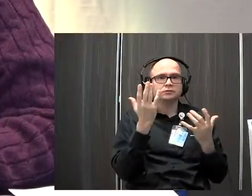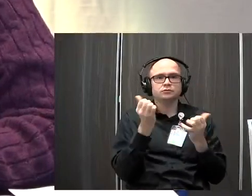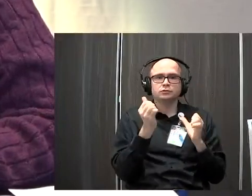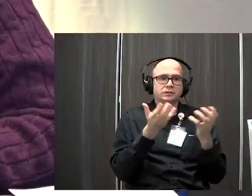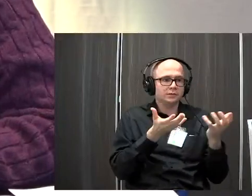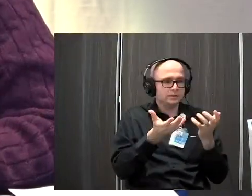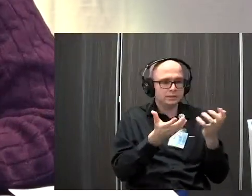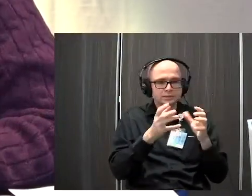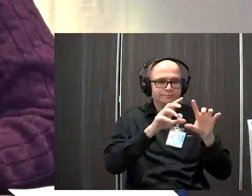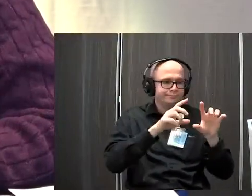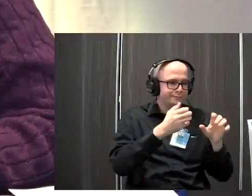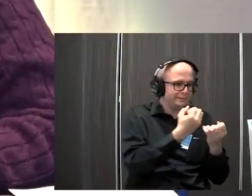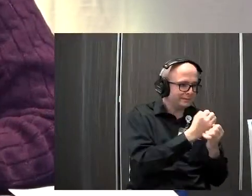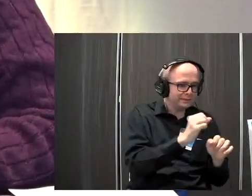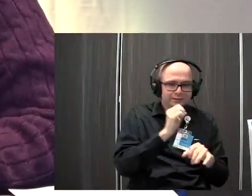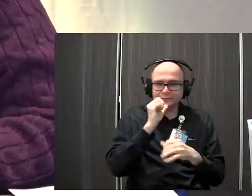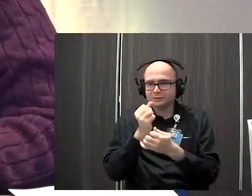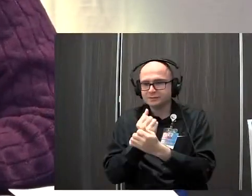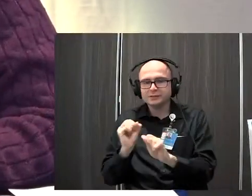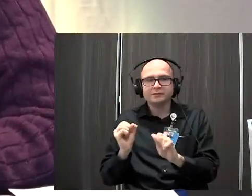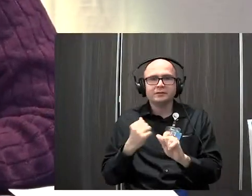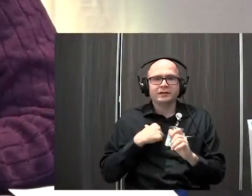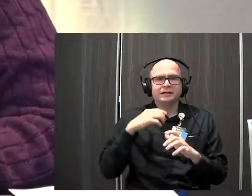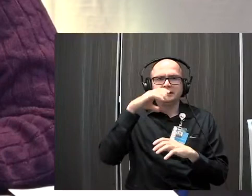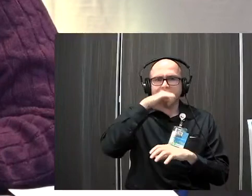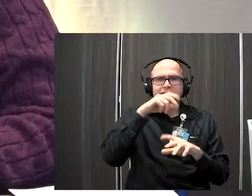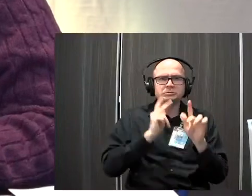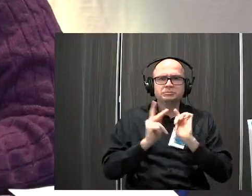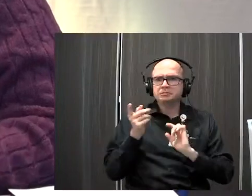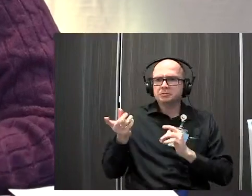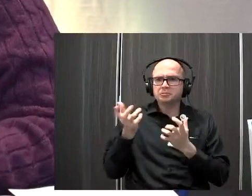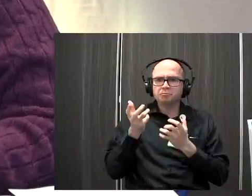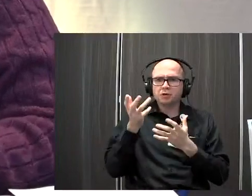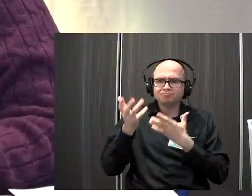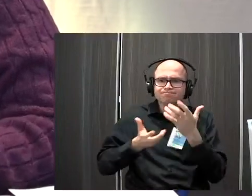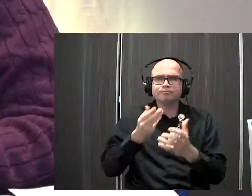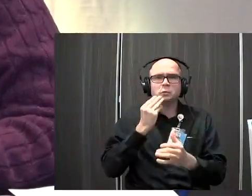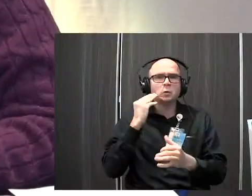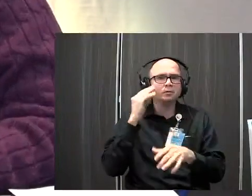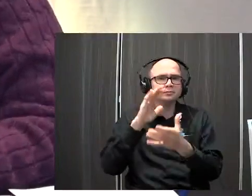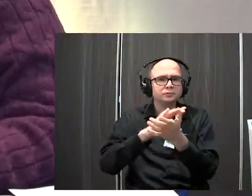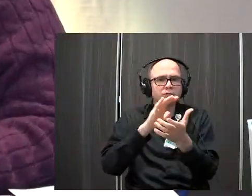and not safe, I guess for those who want to pursue homeschooling or those